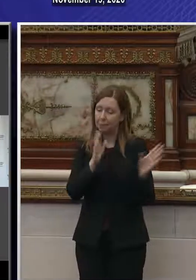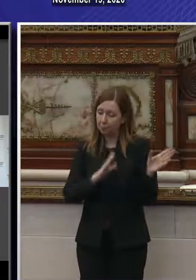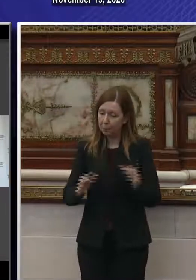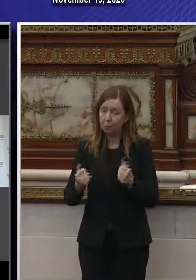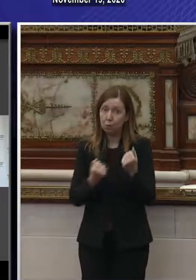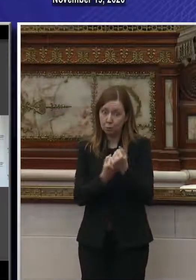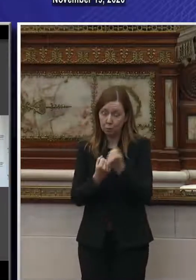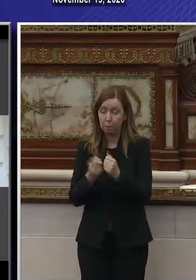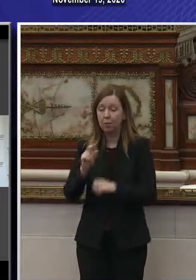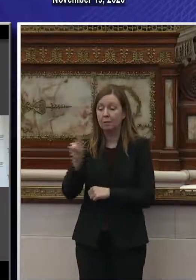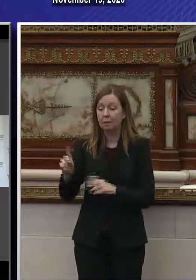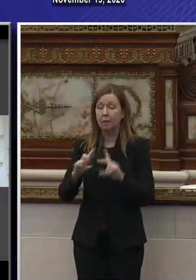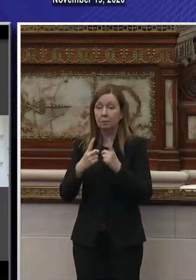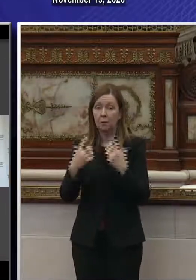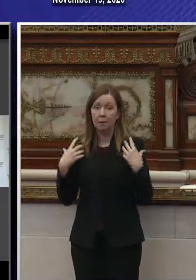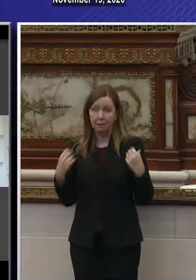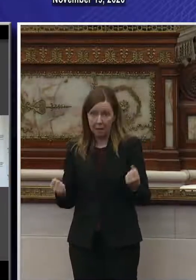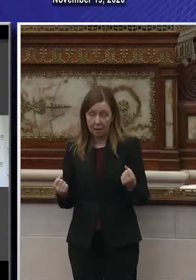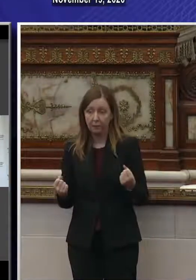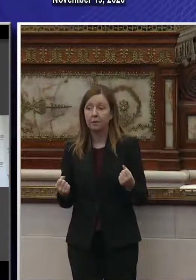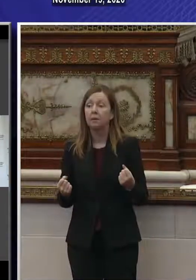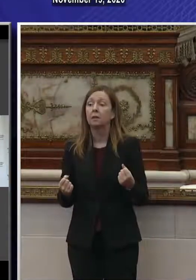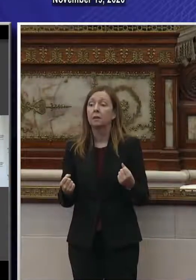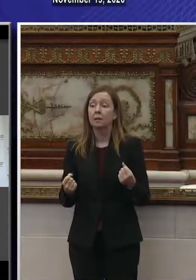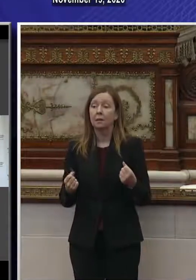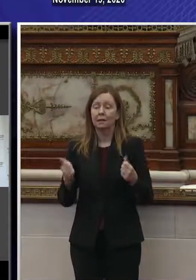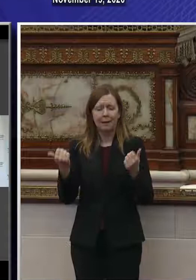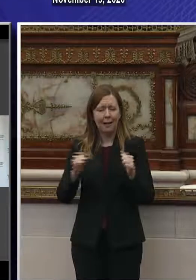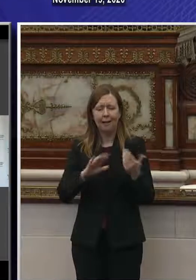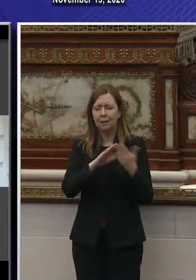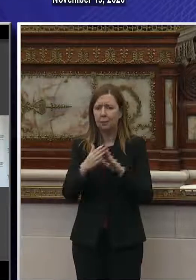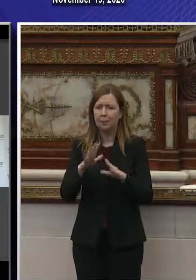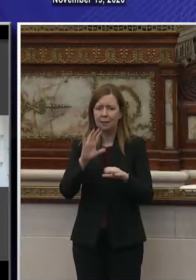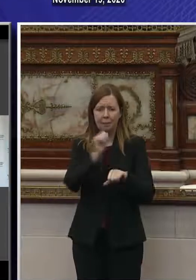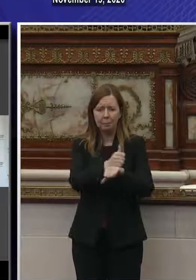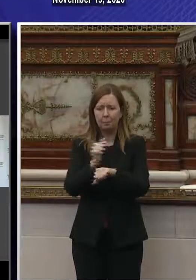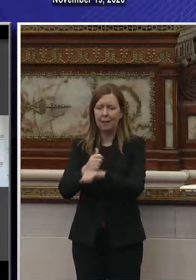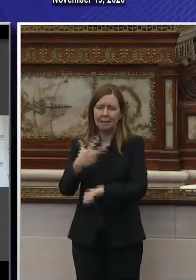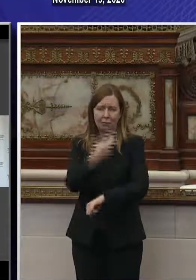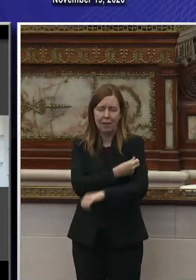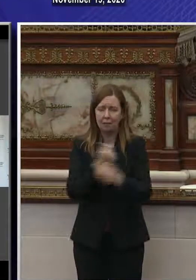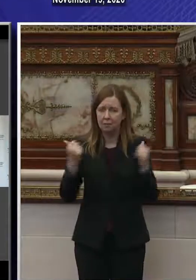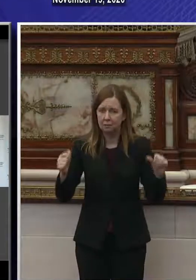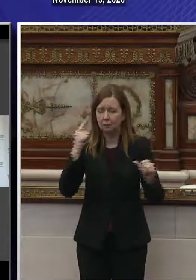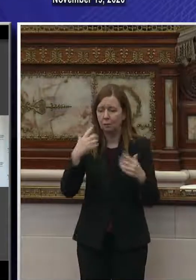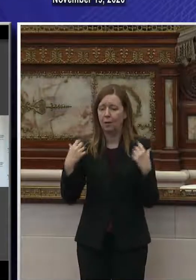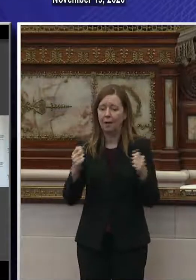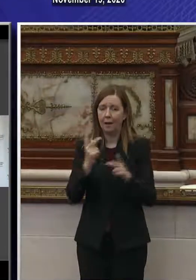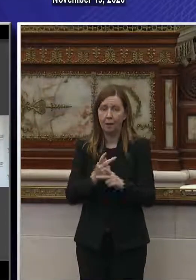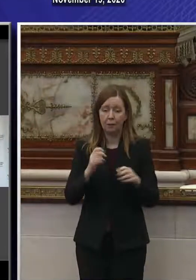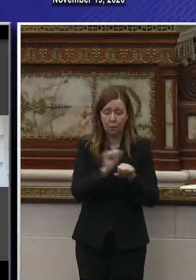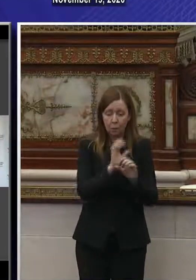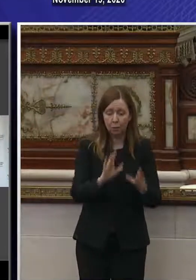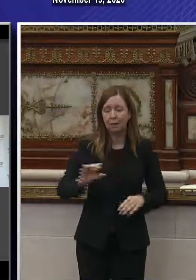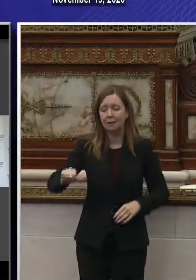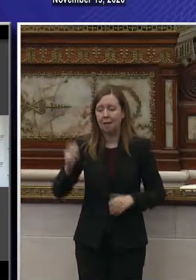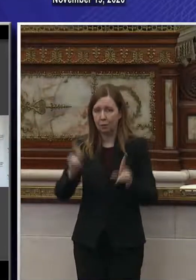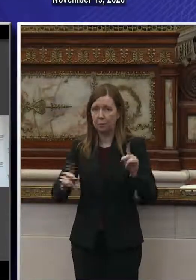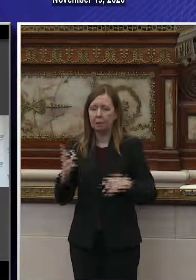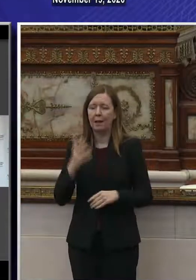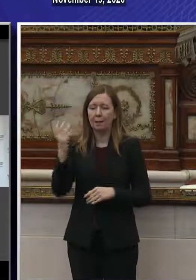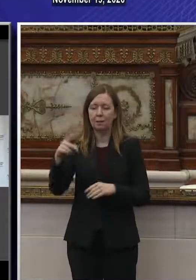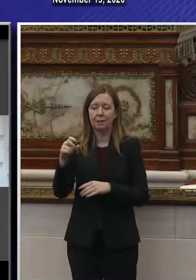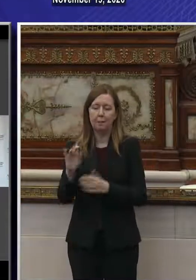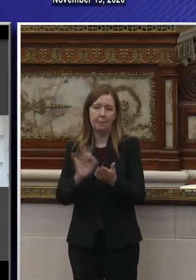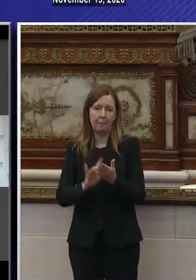to support the Philadelphia Department of Public Health in any community-based vaccination efforts for healthcare workers and others outside of the